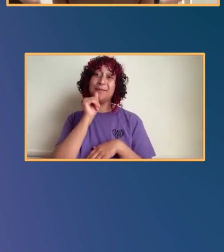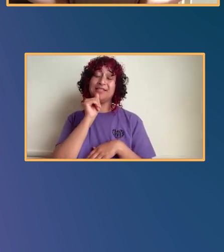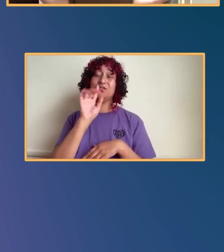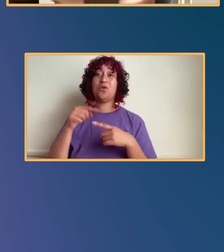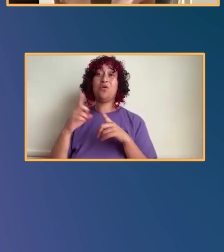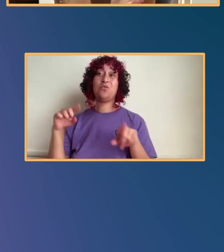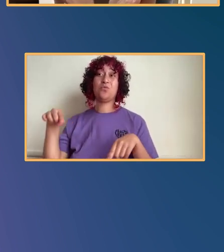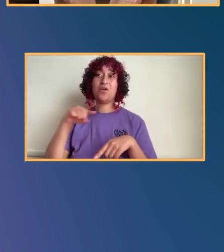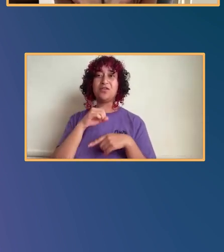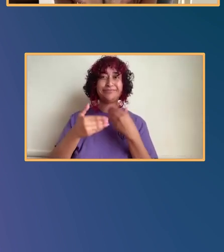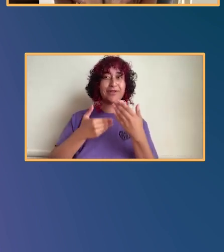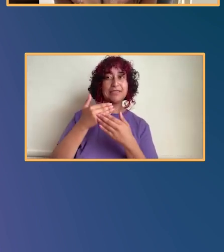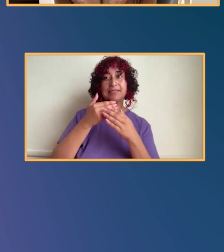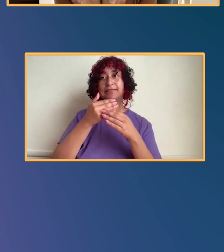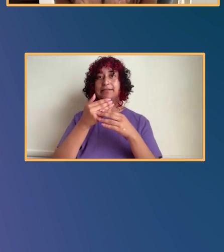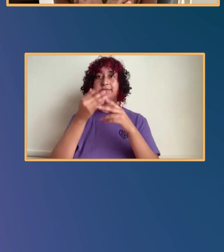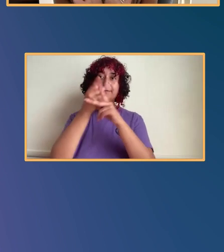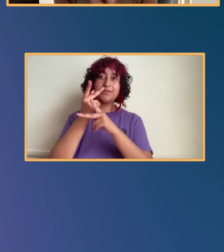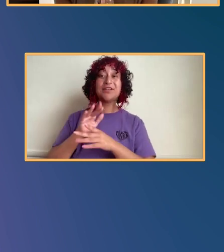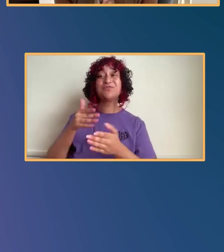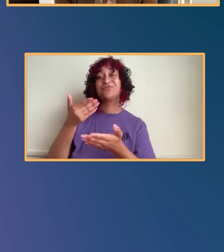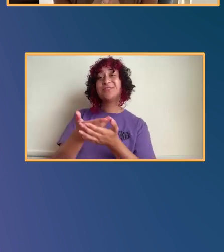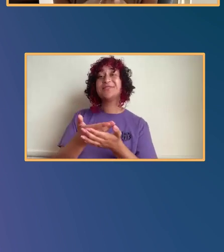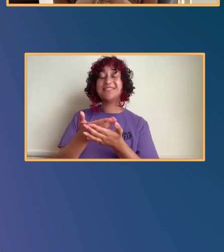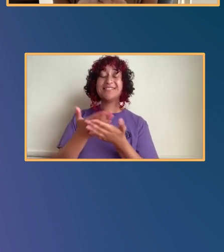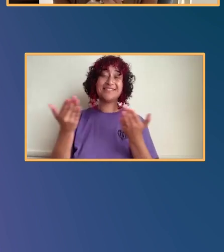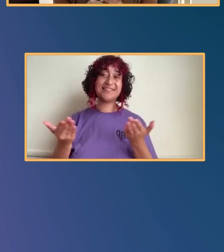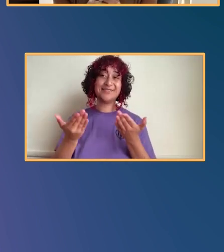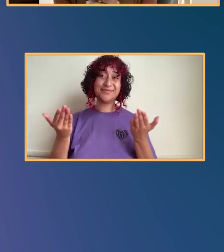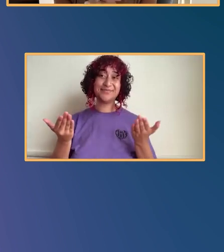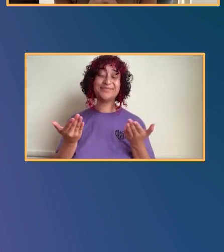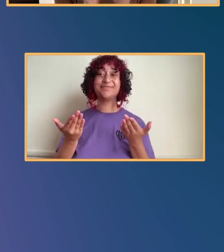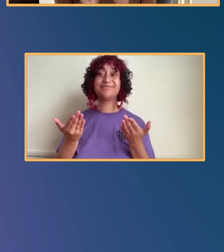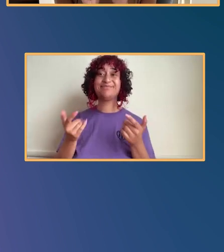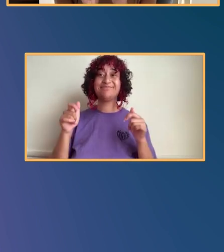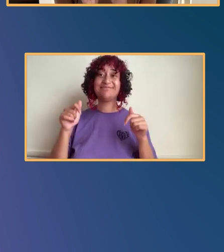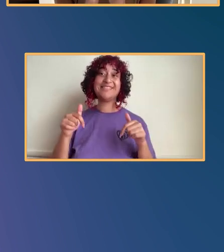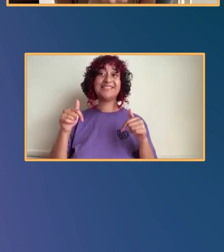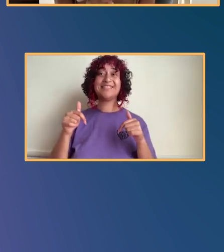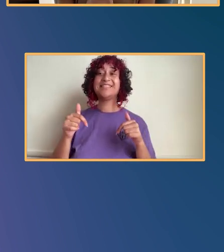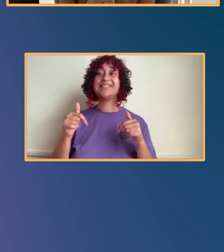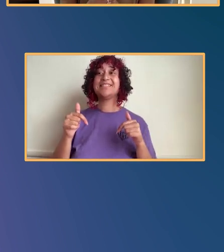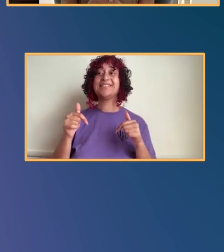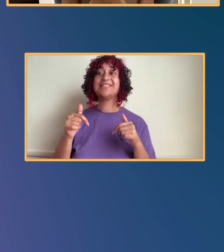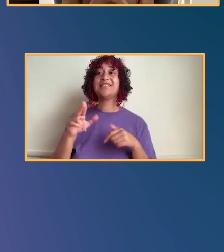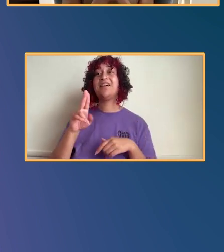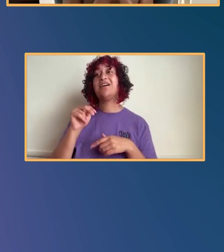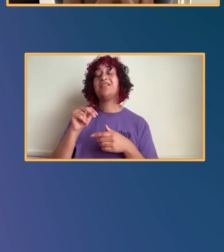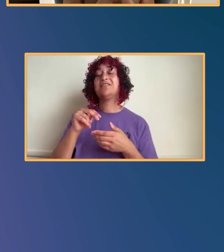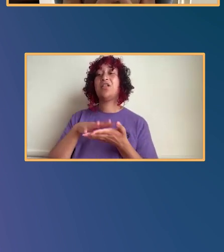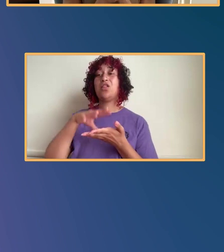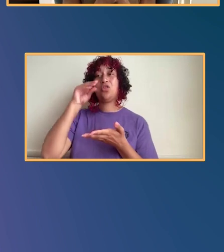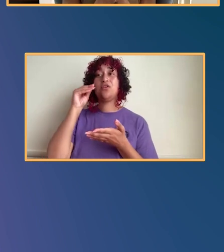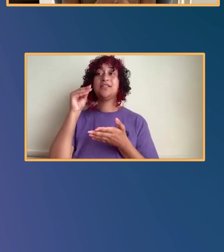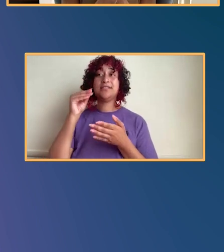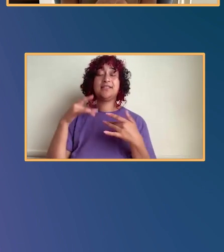we are in the process of arriving here. This session of Unlearning will get started in just a